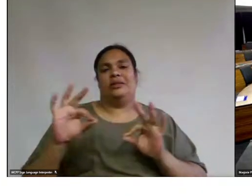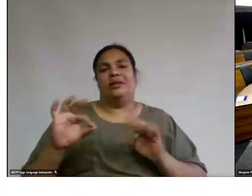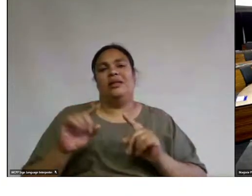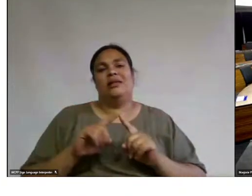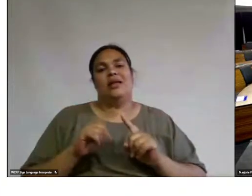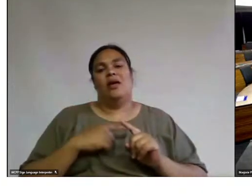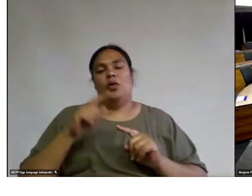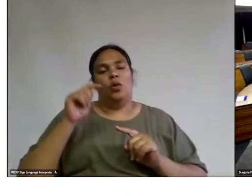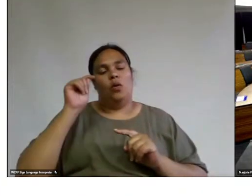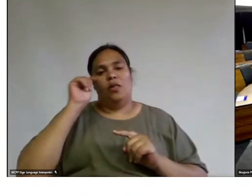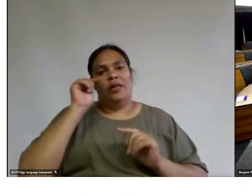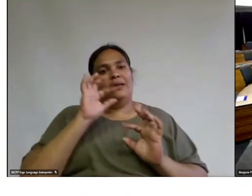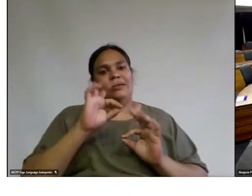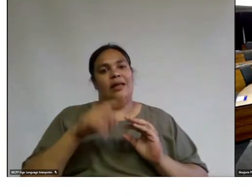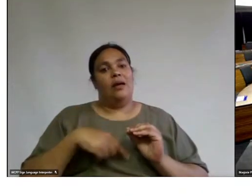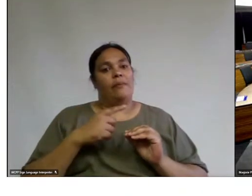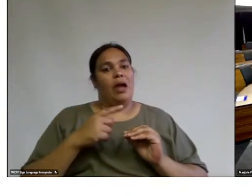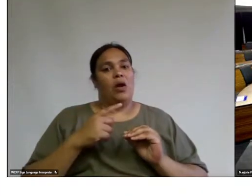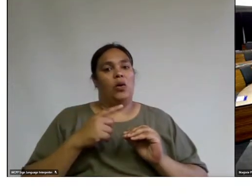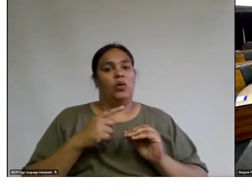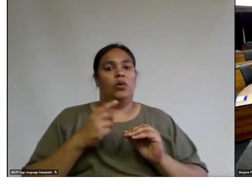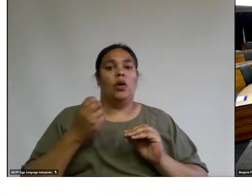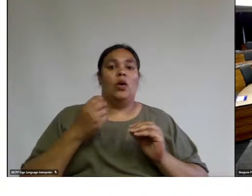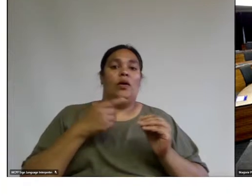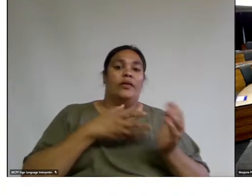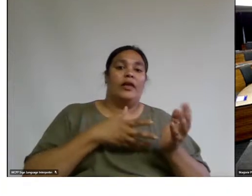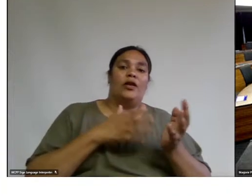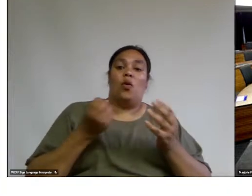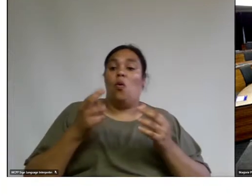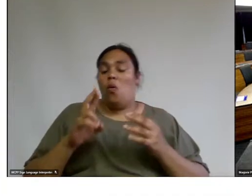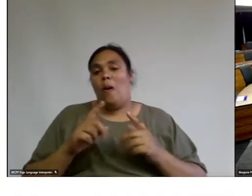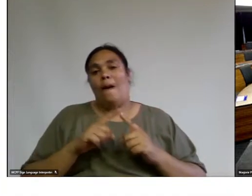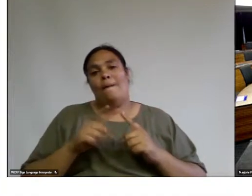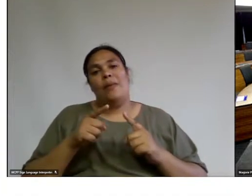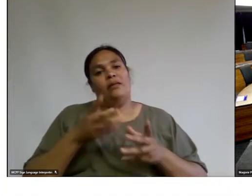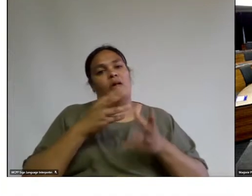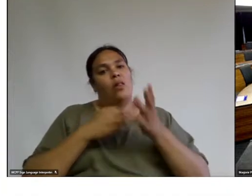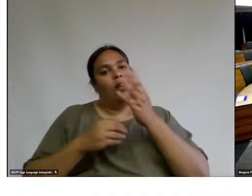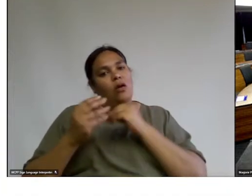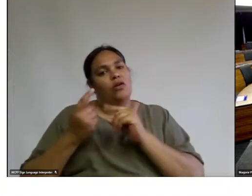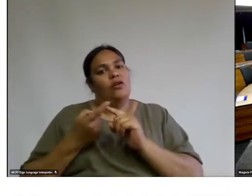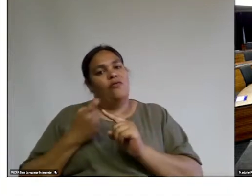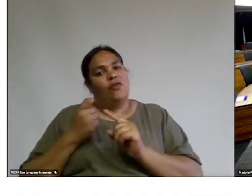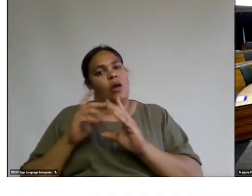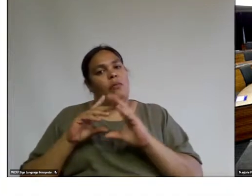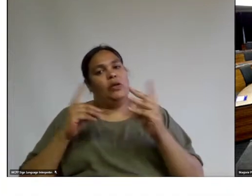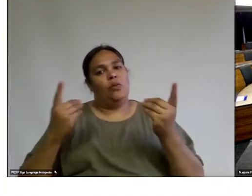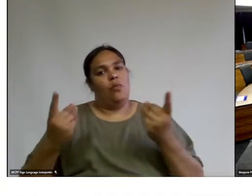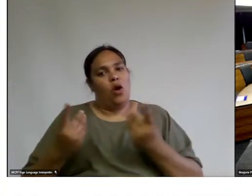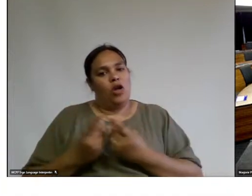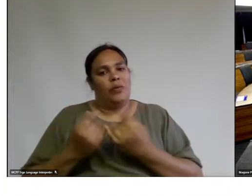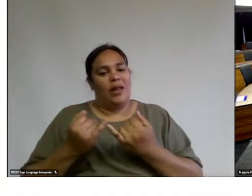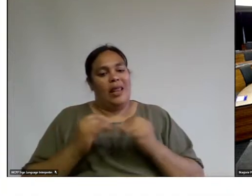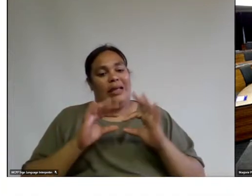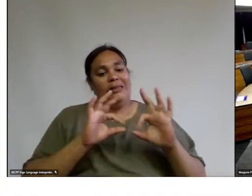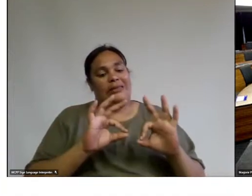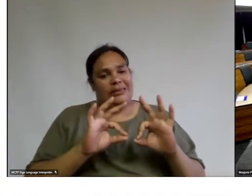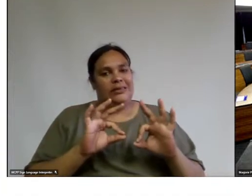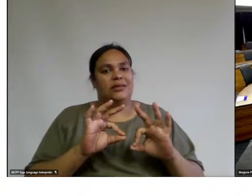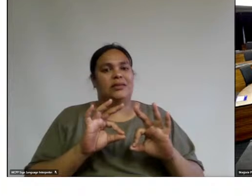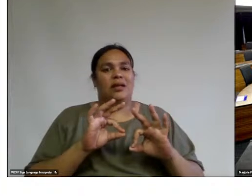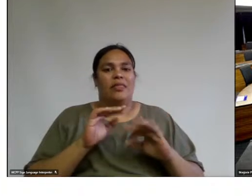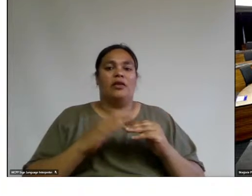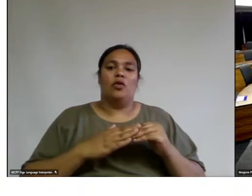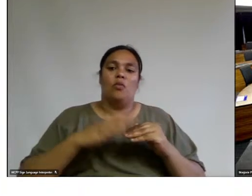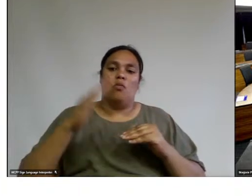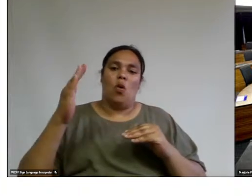don't think it is about an either or, but I think it's learning from a department like this one that is more